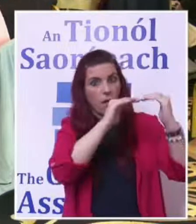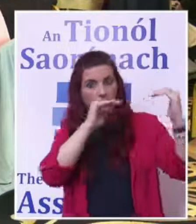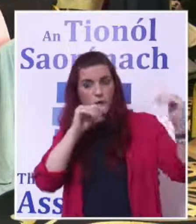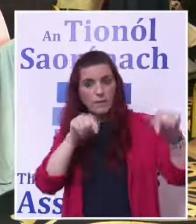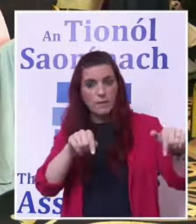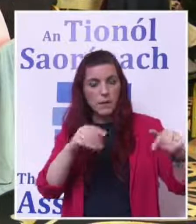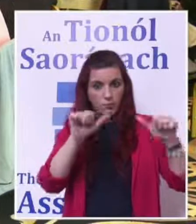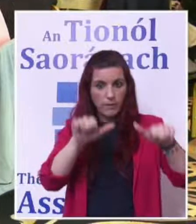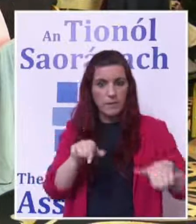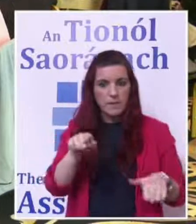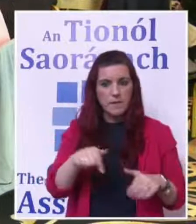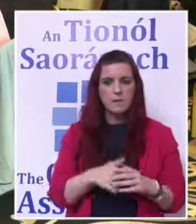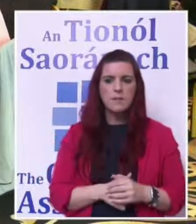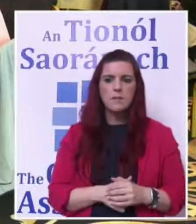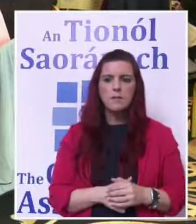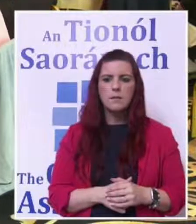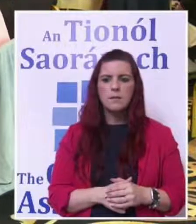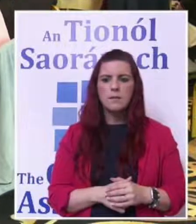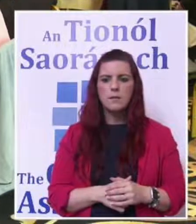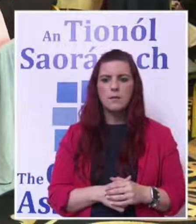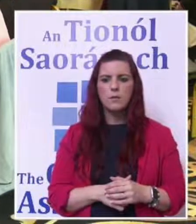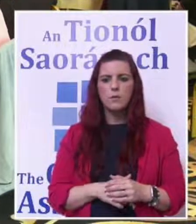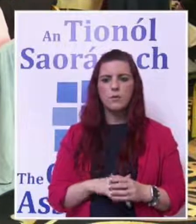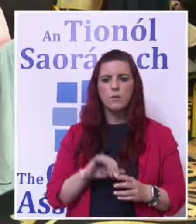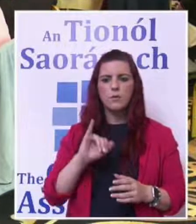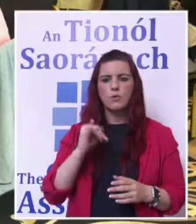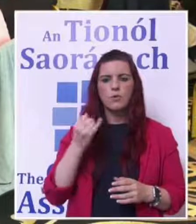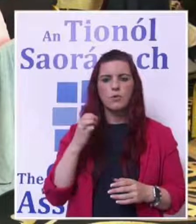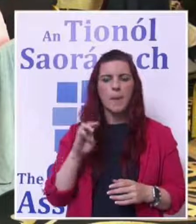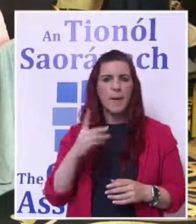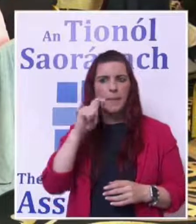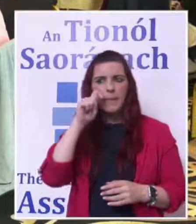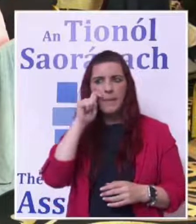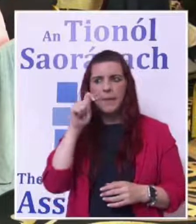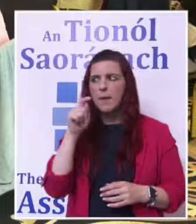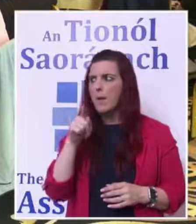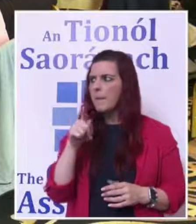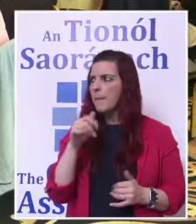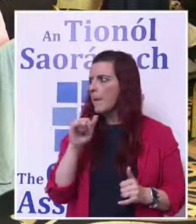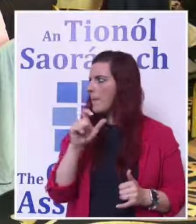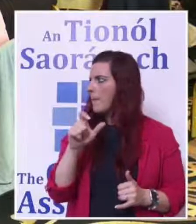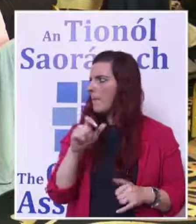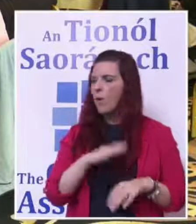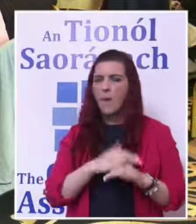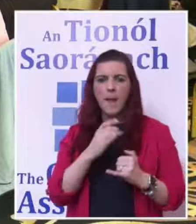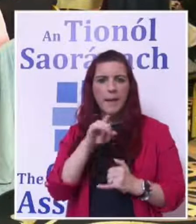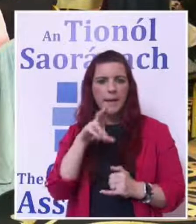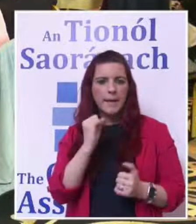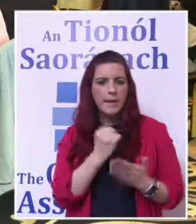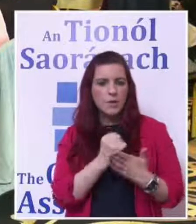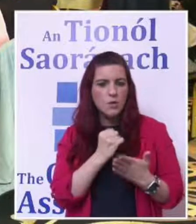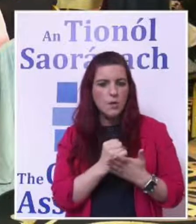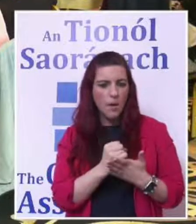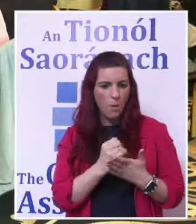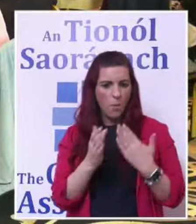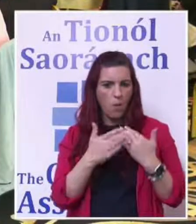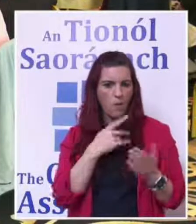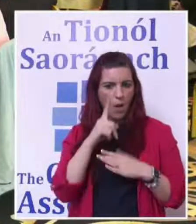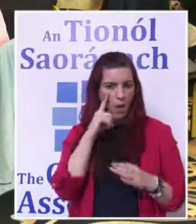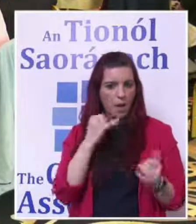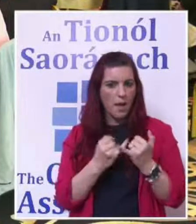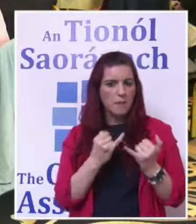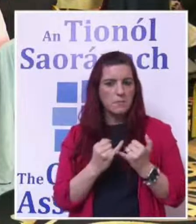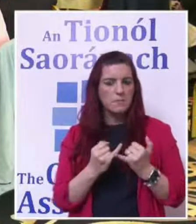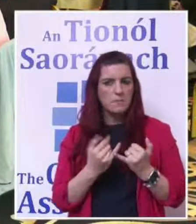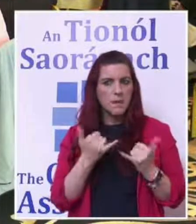I also think that might make for a case study, that transport as a case study of what that might look like for